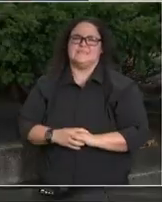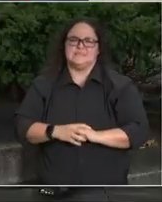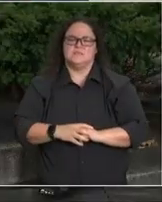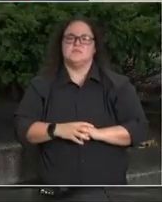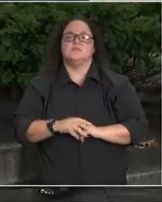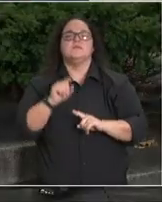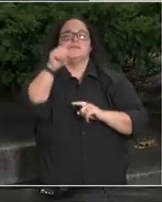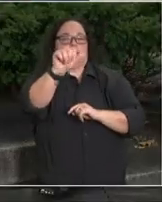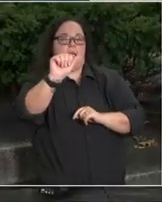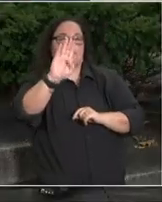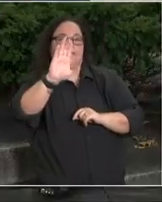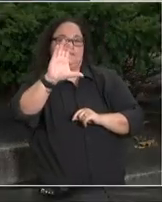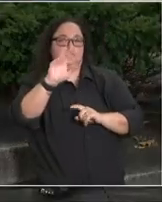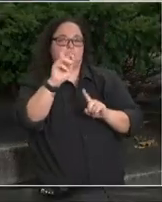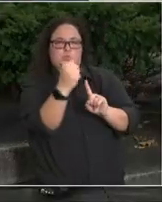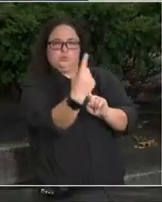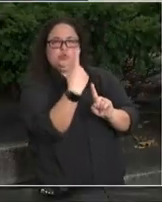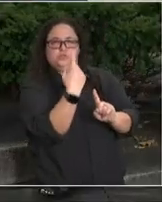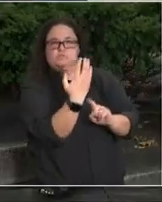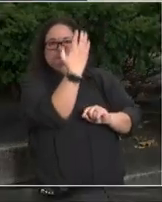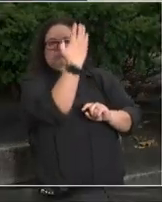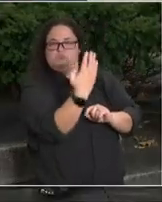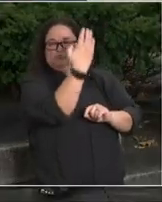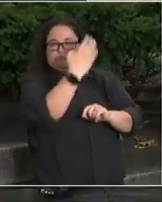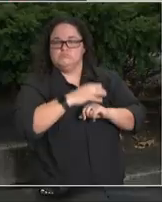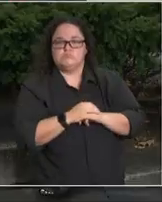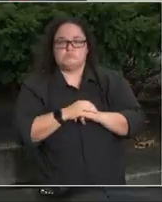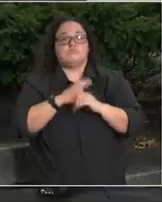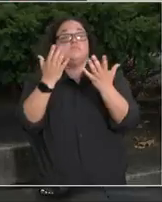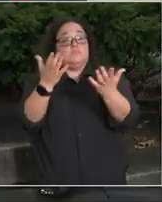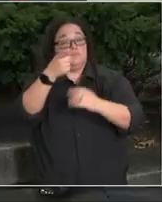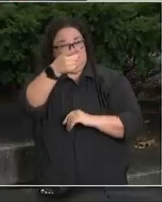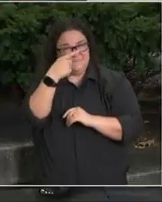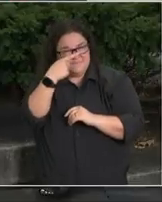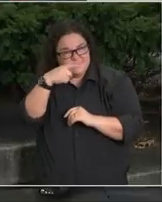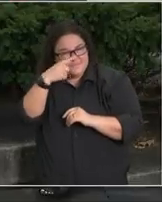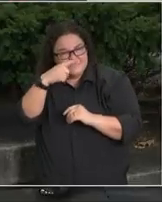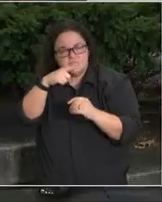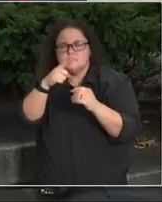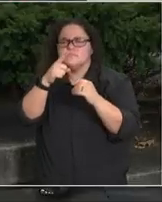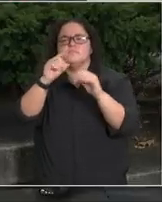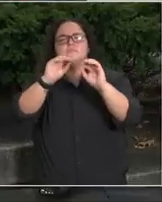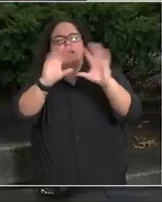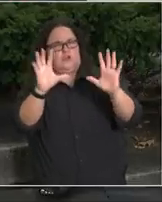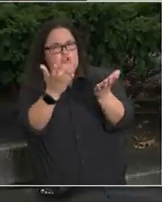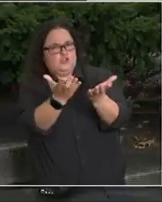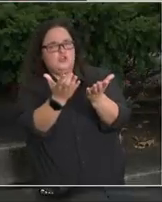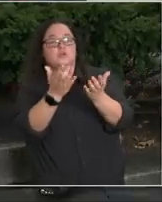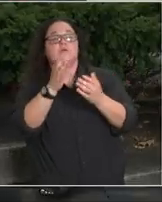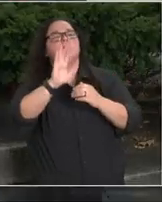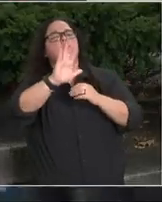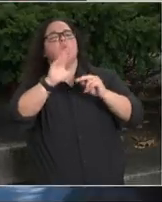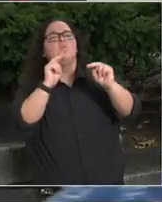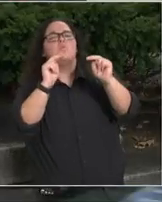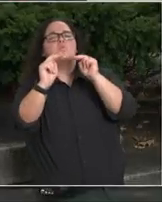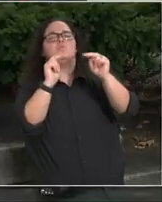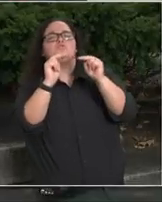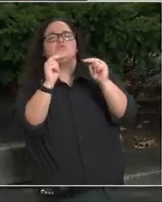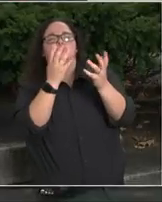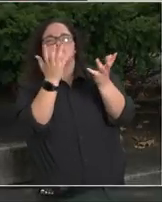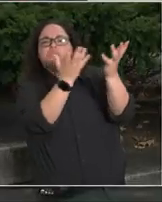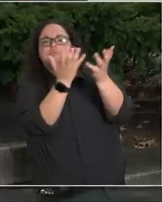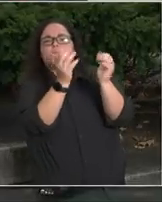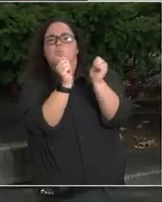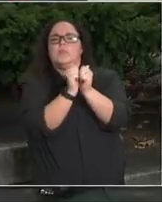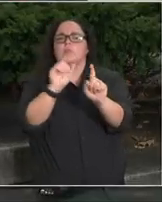surprised? Can you, first of all, take us inside? Right here, can you take us inside the negotiations with the Justice Department? It was a